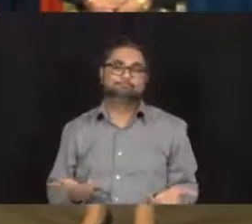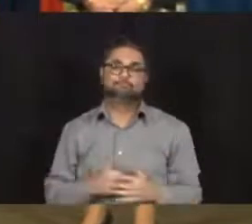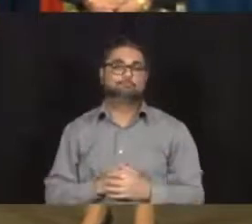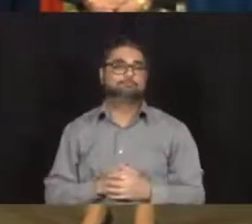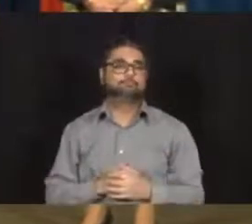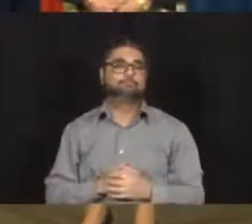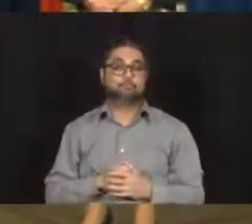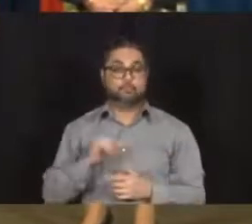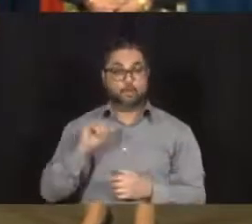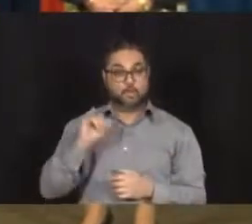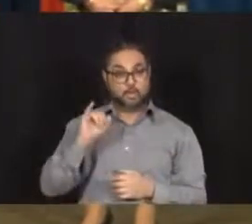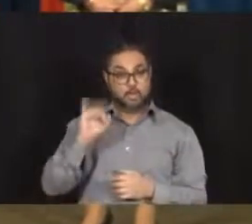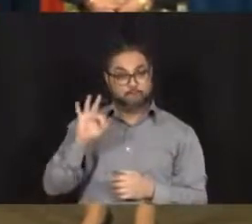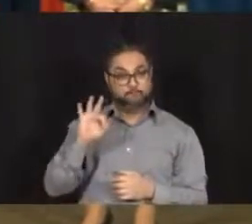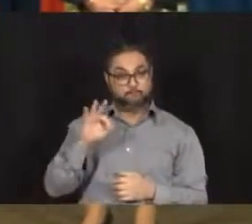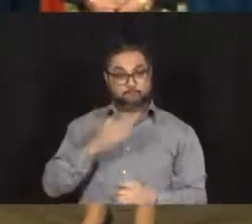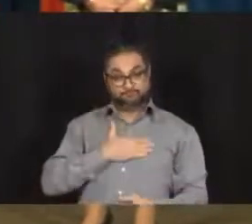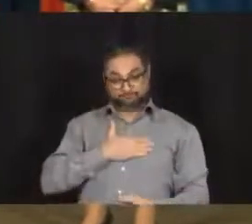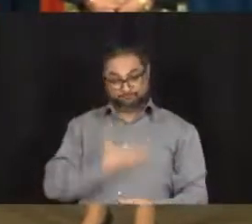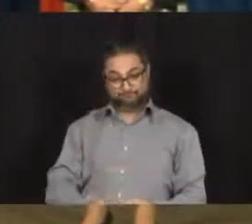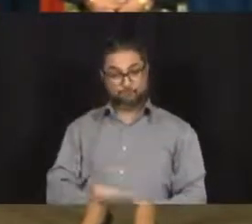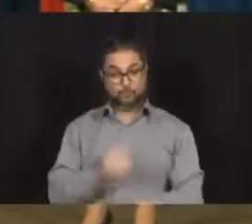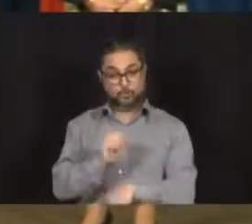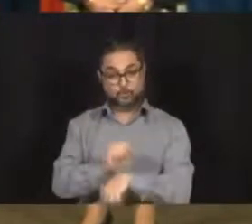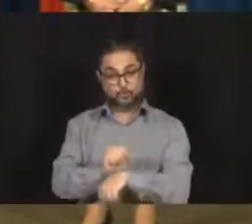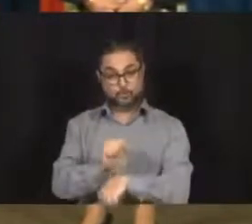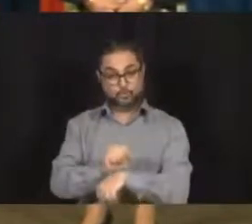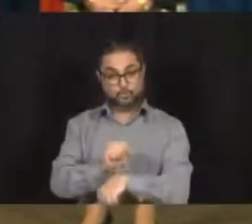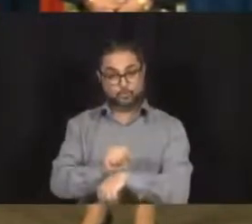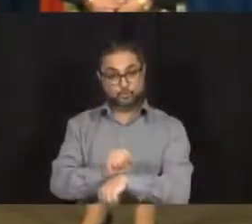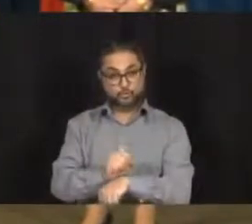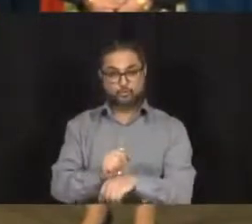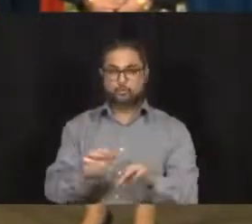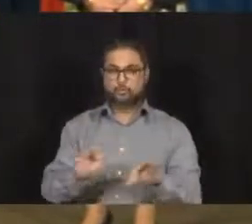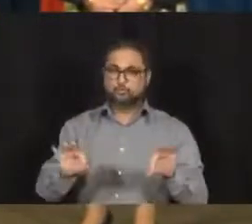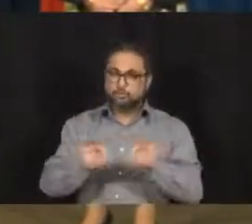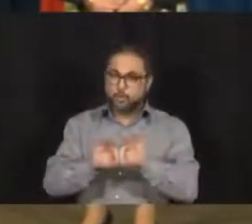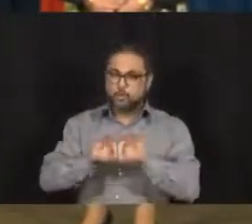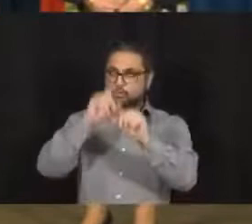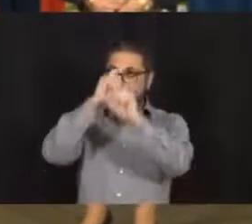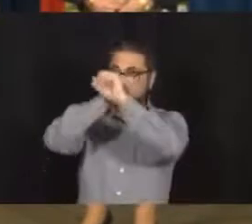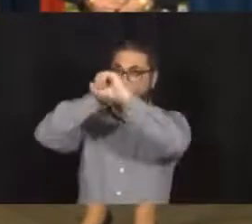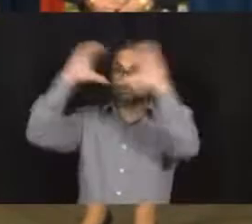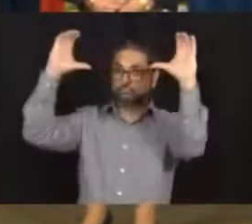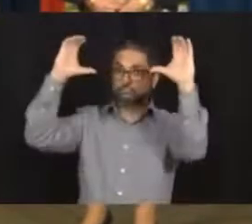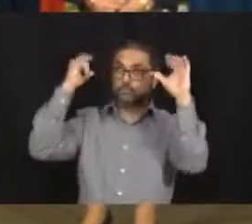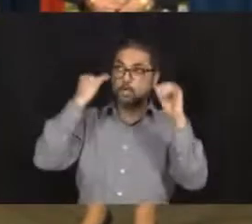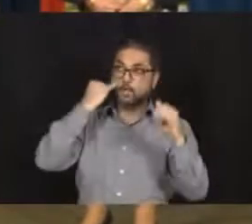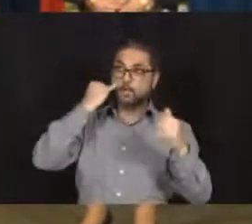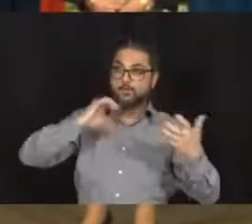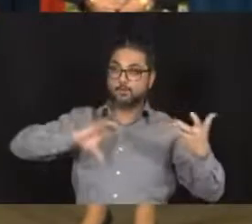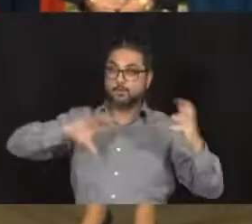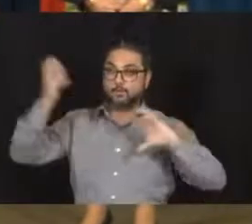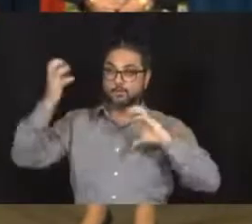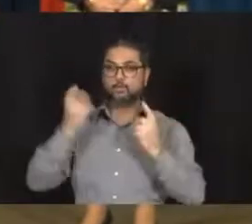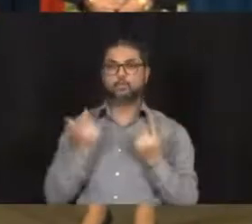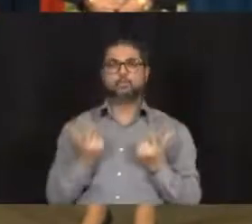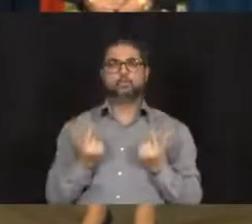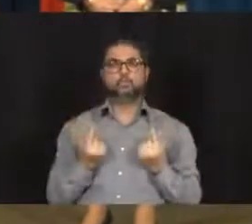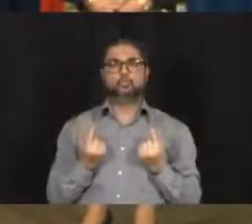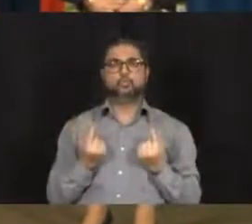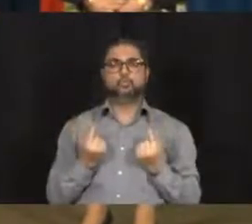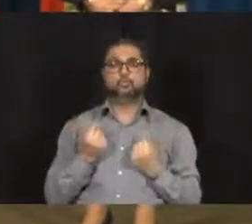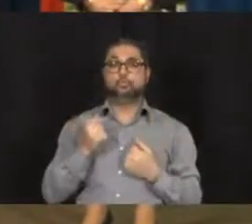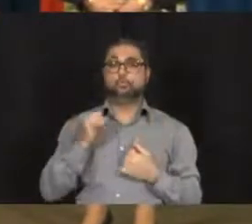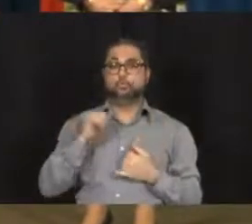job, you have to think of the worst case scenarios, and that's why these people are heroes. Our frontline healthcare workers,